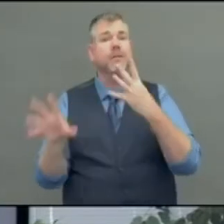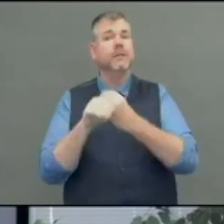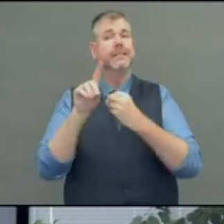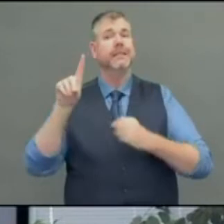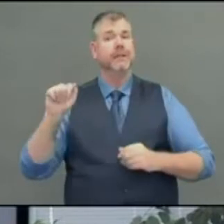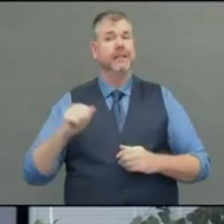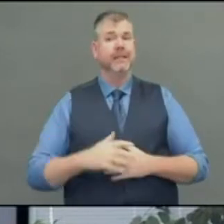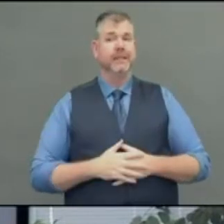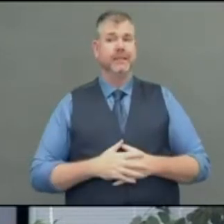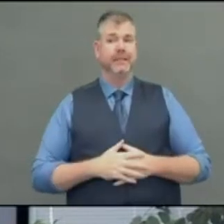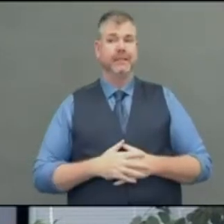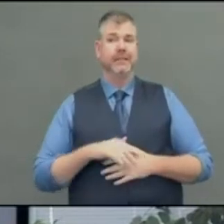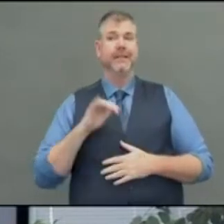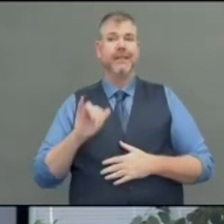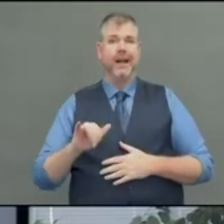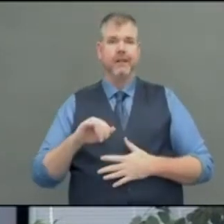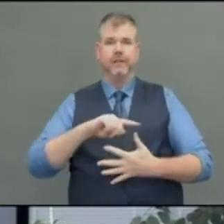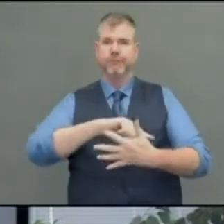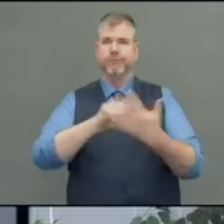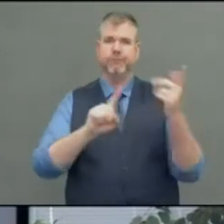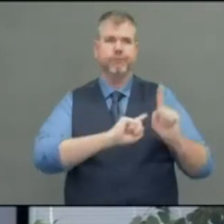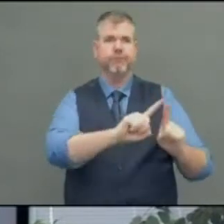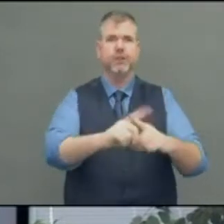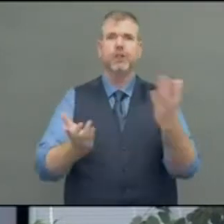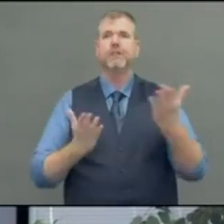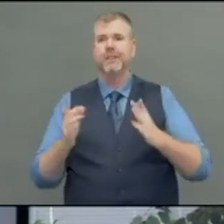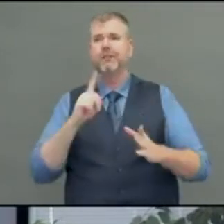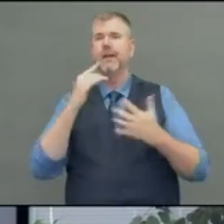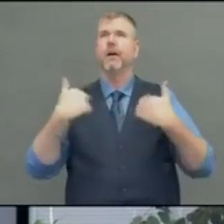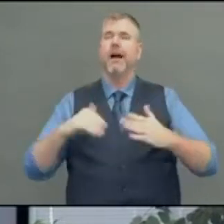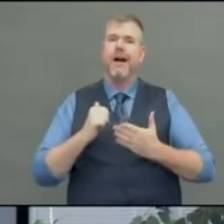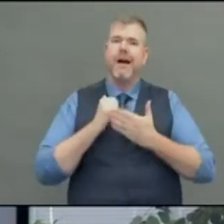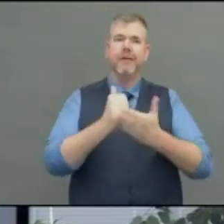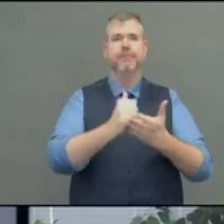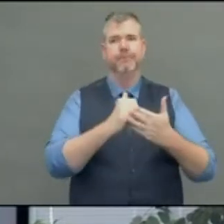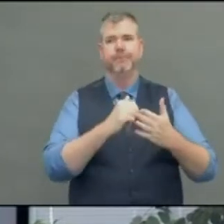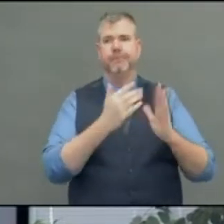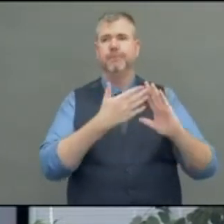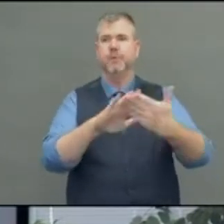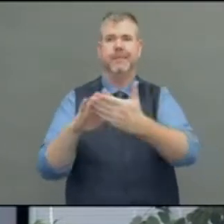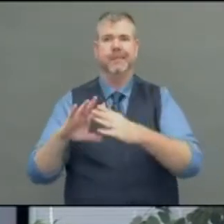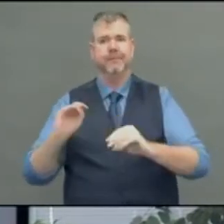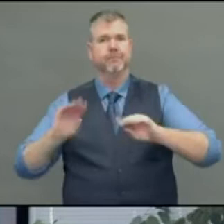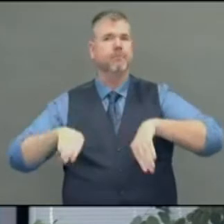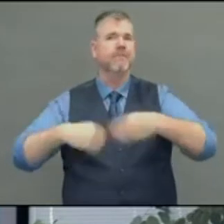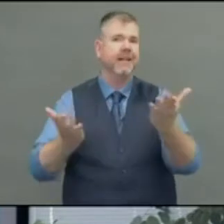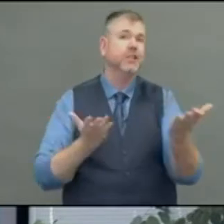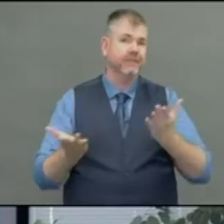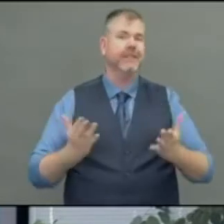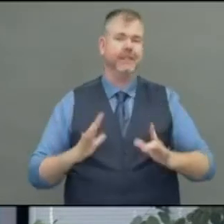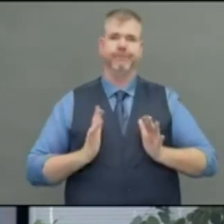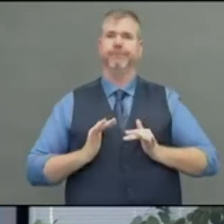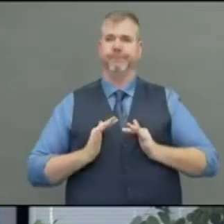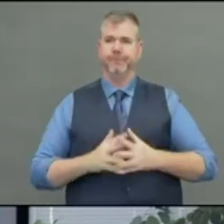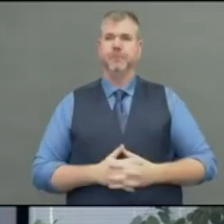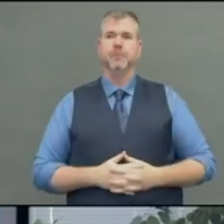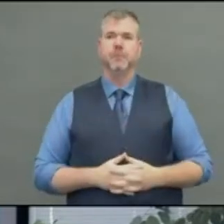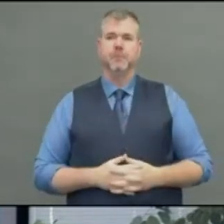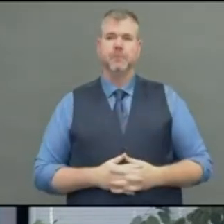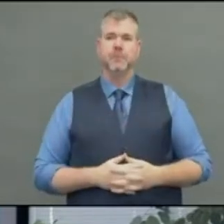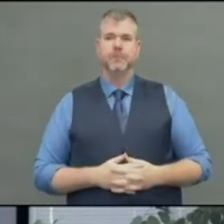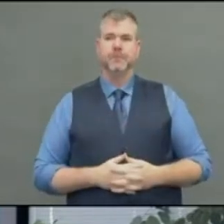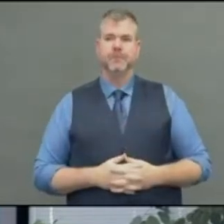definitely helps to reach out to all of our community and provide those services. Now, can you please talk to us a little